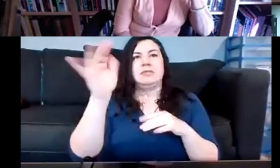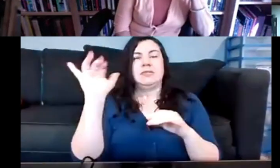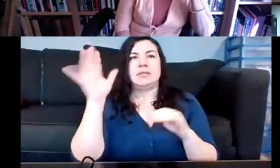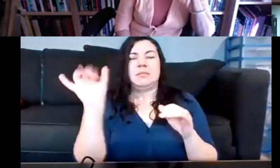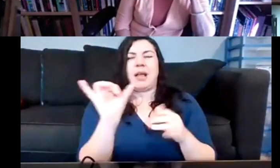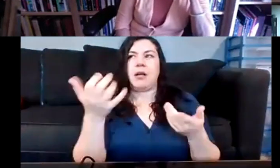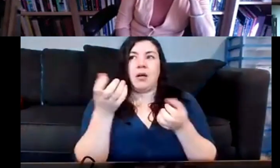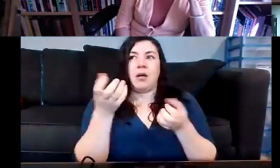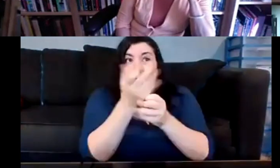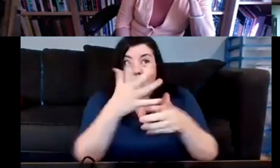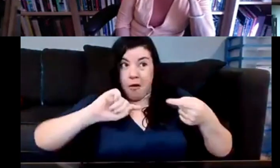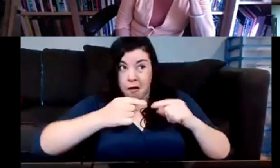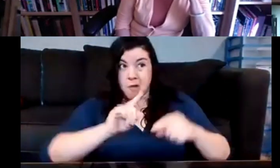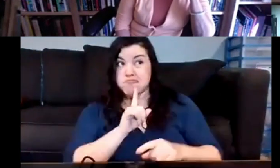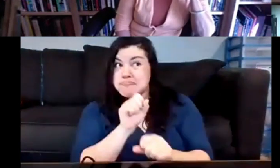harm? And I think